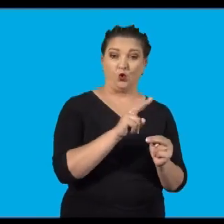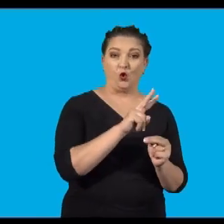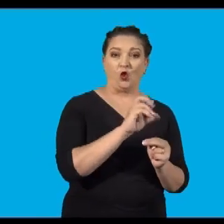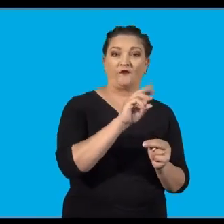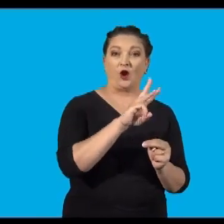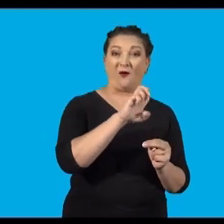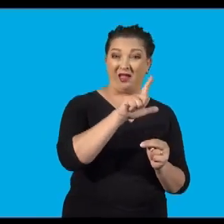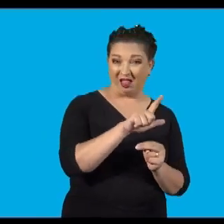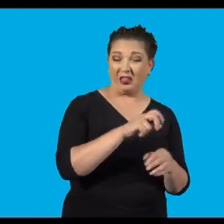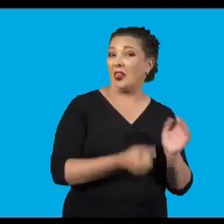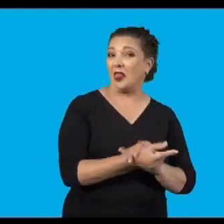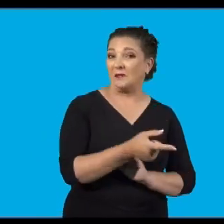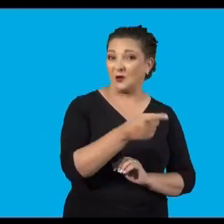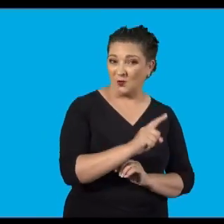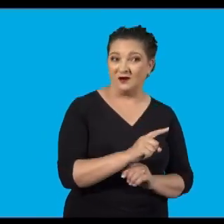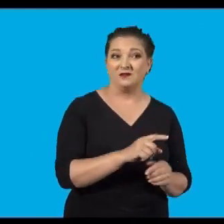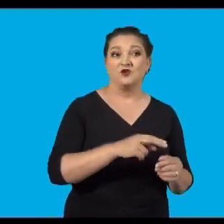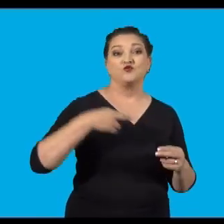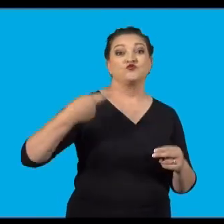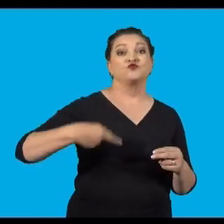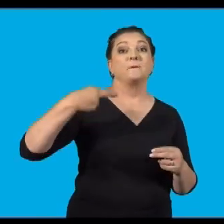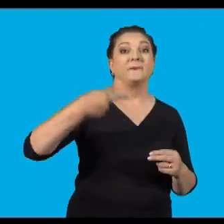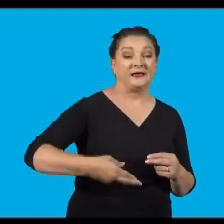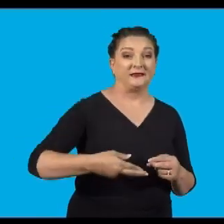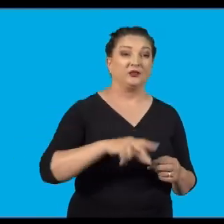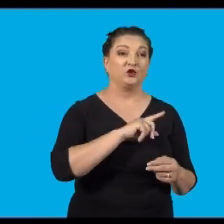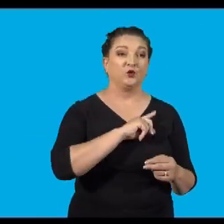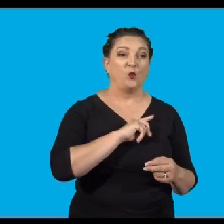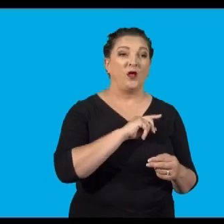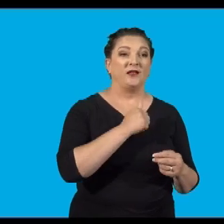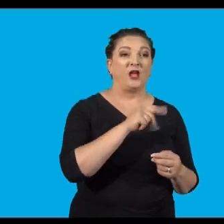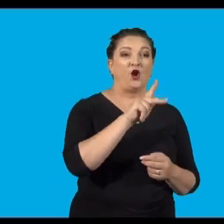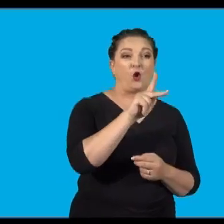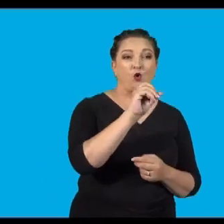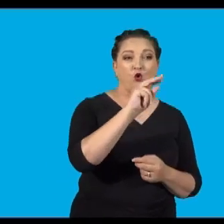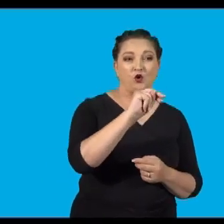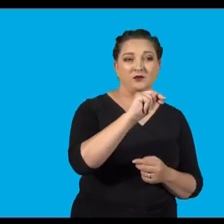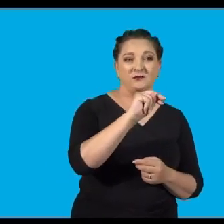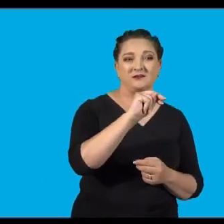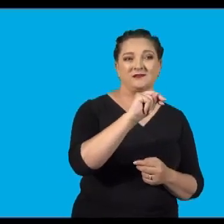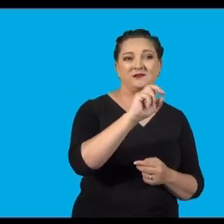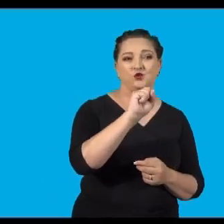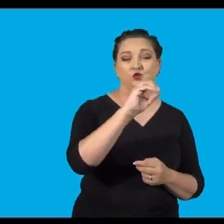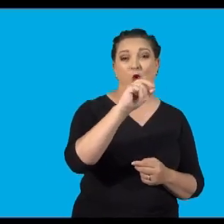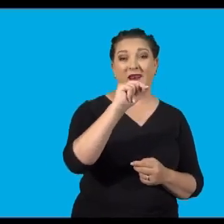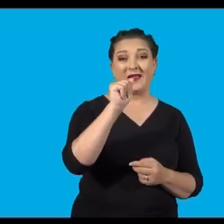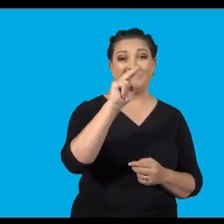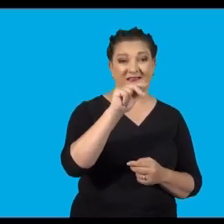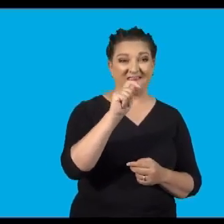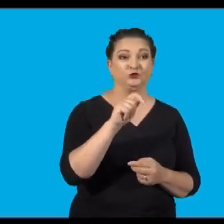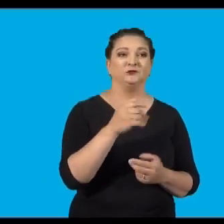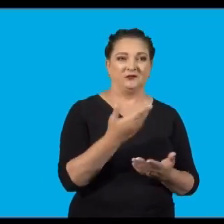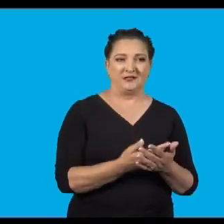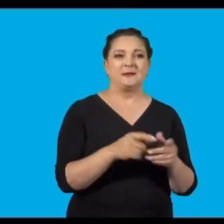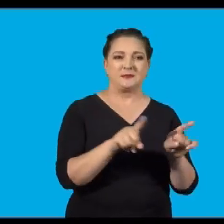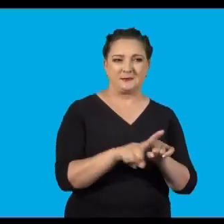have a short vowel, what must happen to our short vowel? We repeat the consonant after our short vowel. Remember, with a